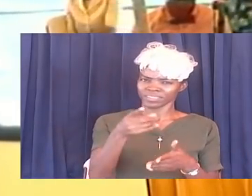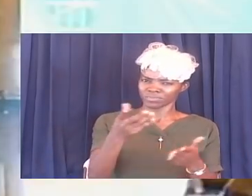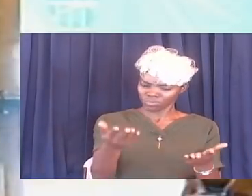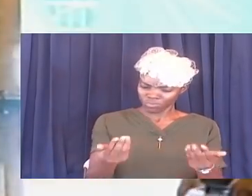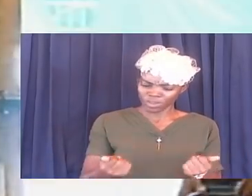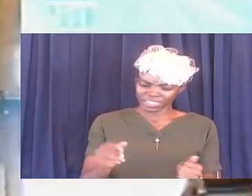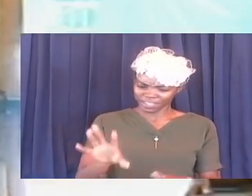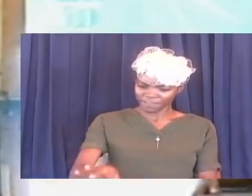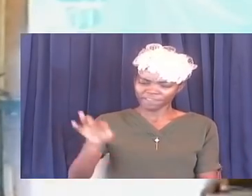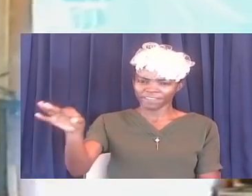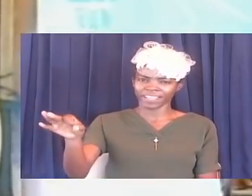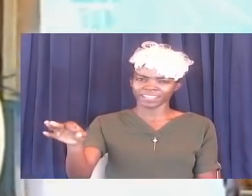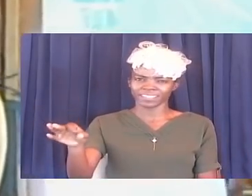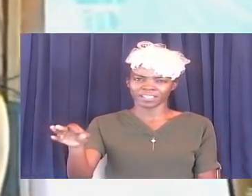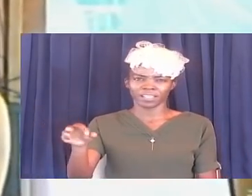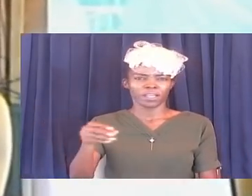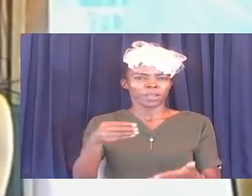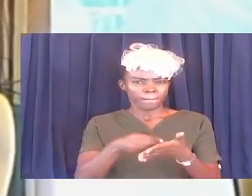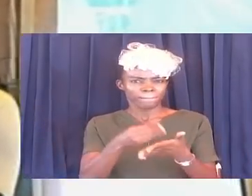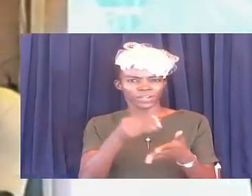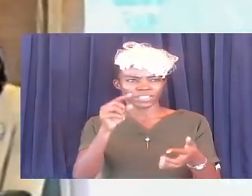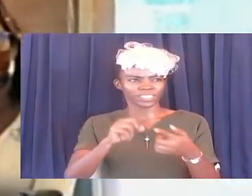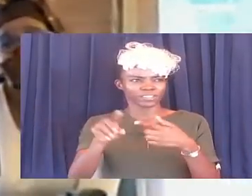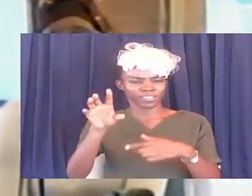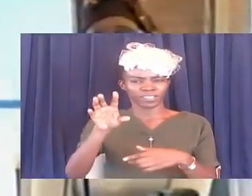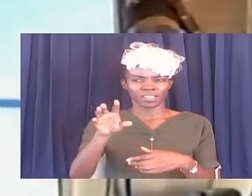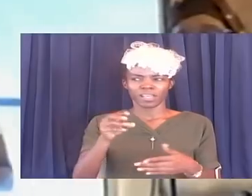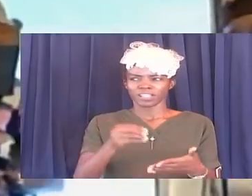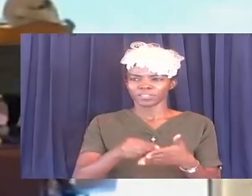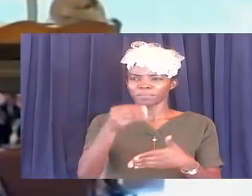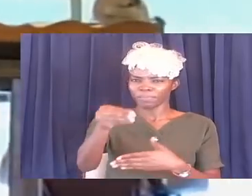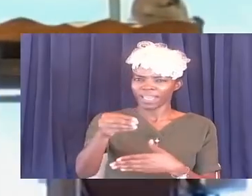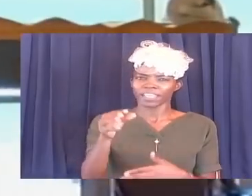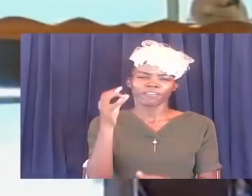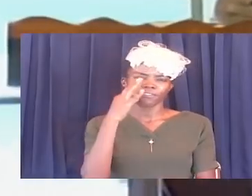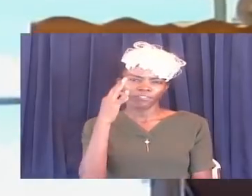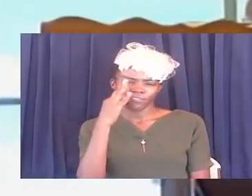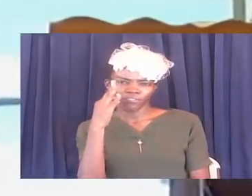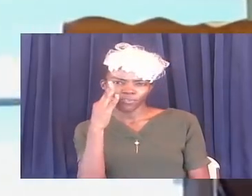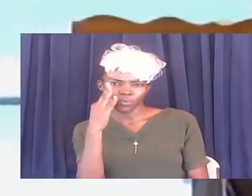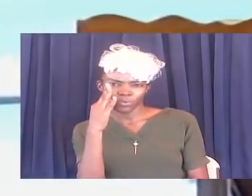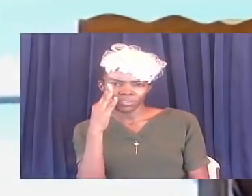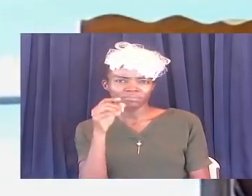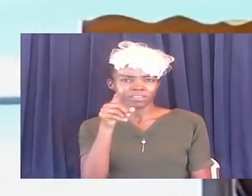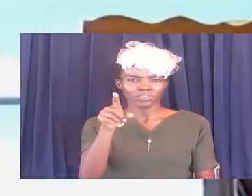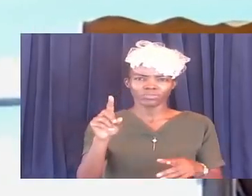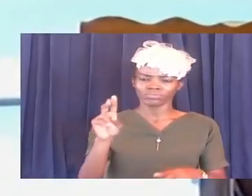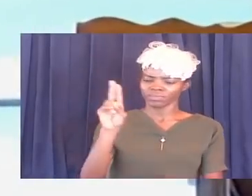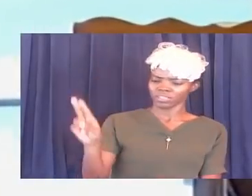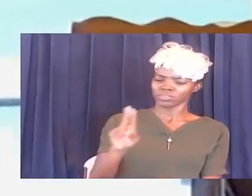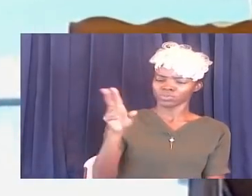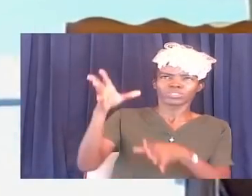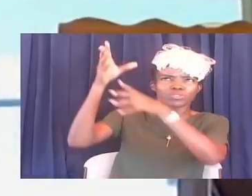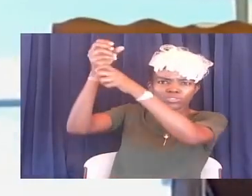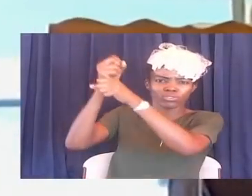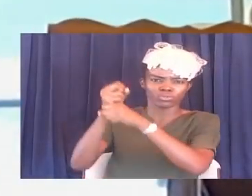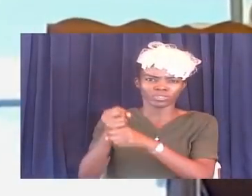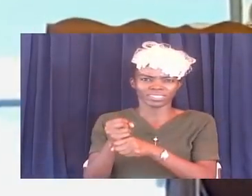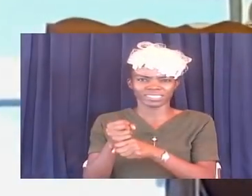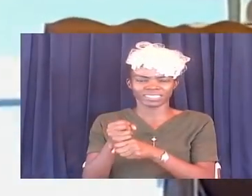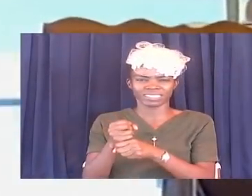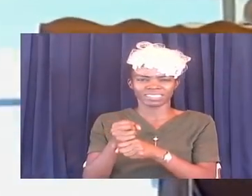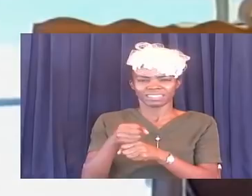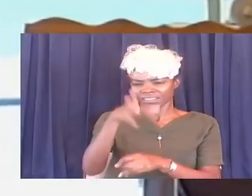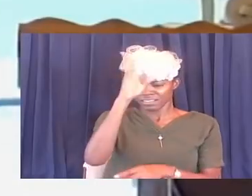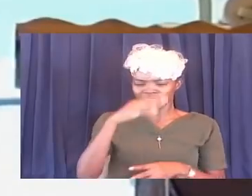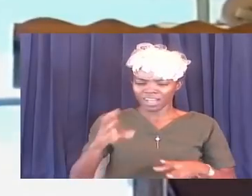buy two bowl and drink some water and call it a day. You used to trust God them way then and you say, boy, God, this alone me have, but may I